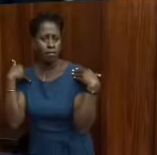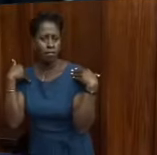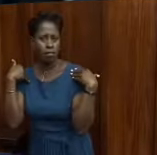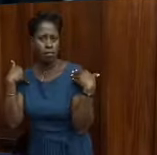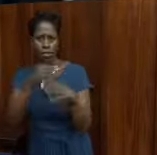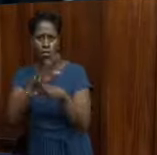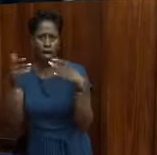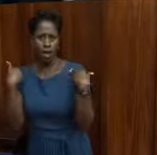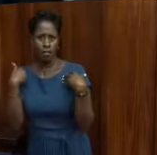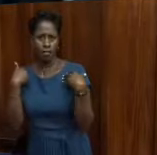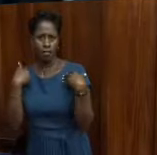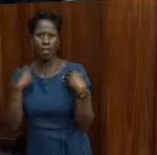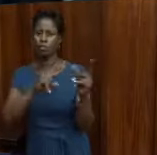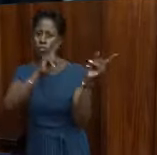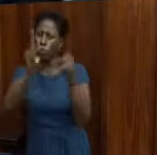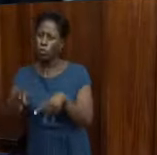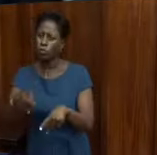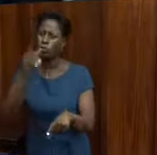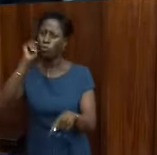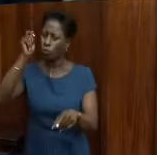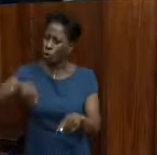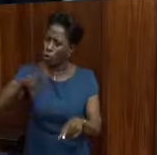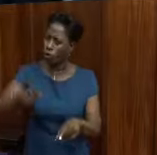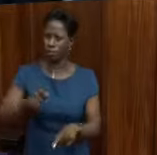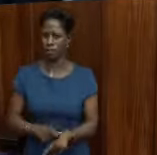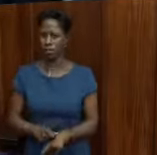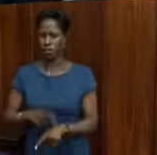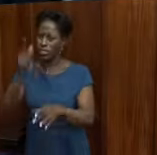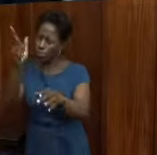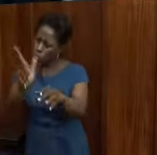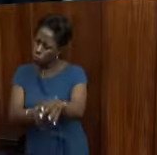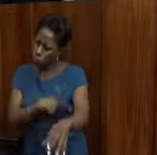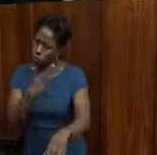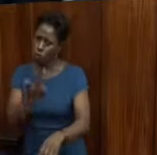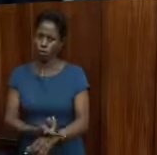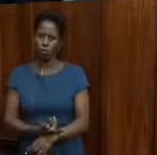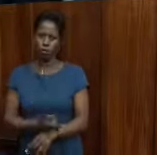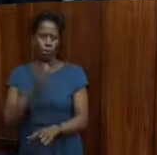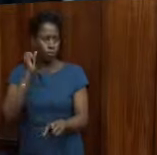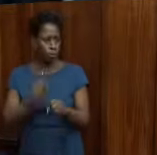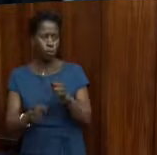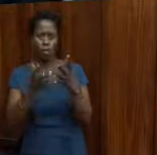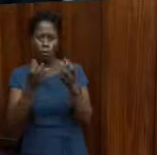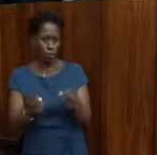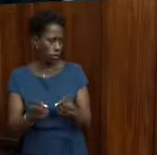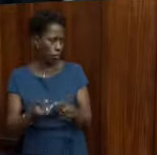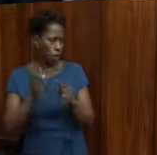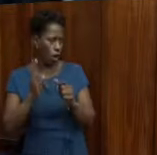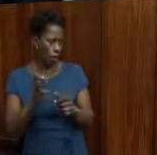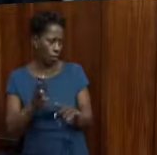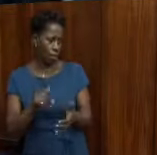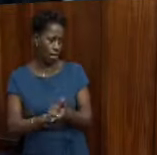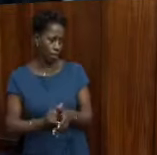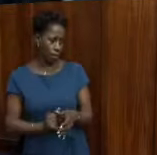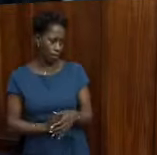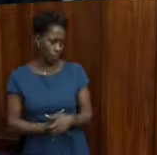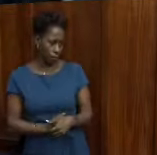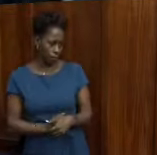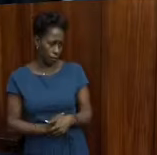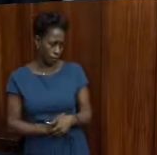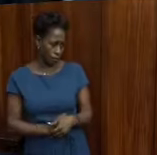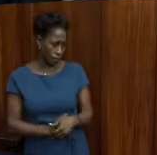inadequate provision of resources. The Swift Justice Project, for which a sum of $2.7 million has been approved in